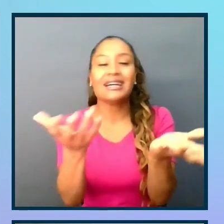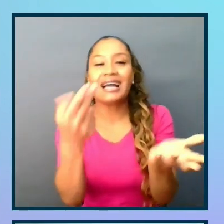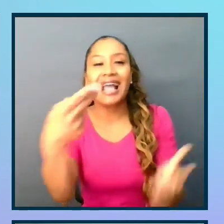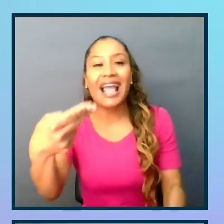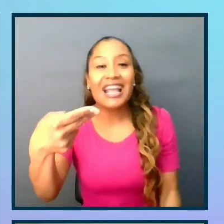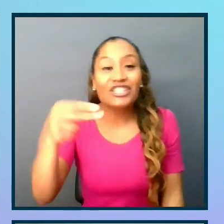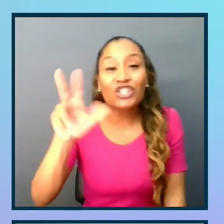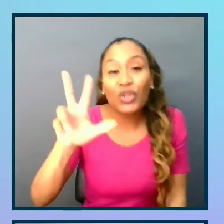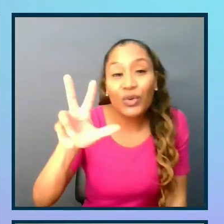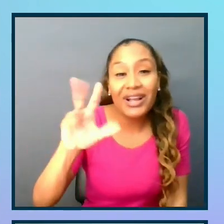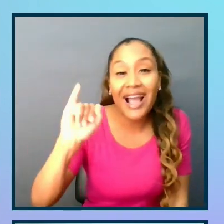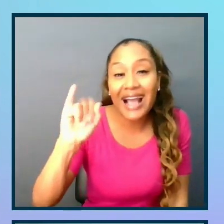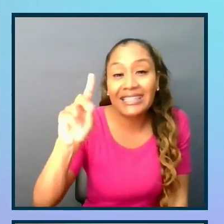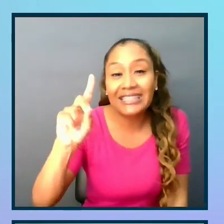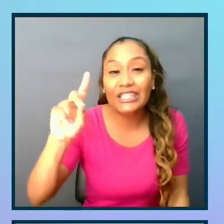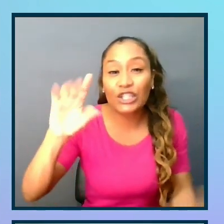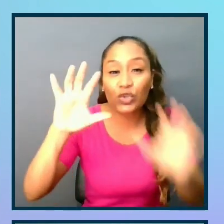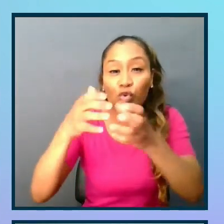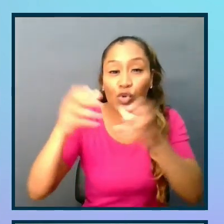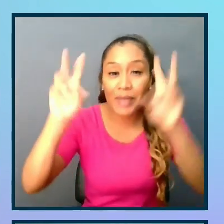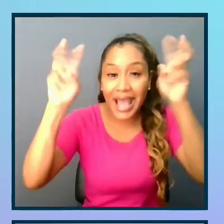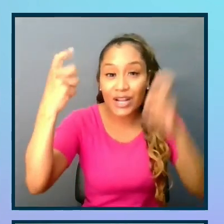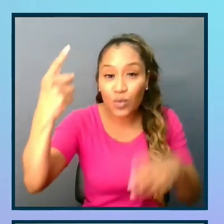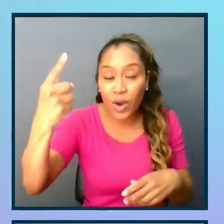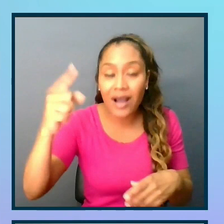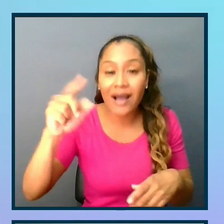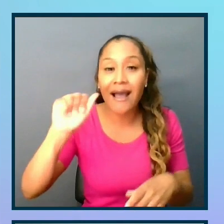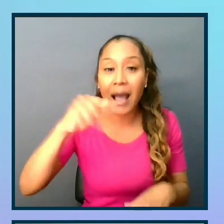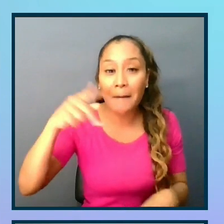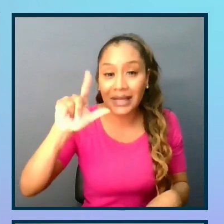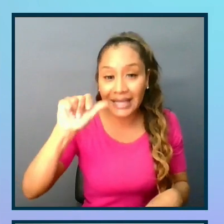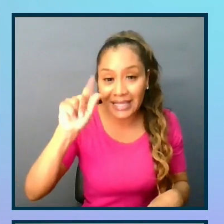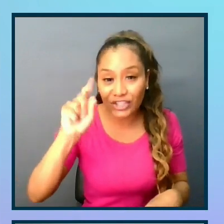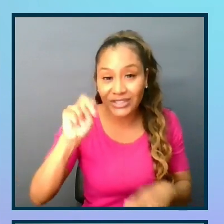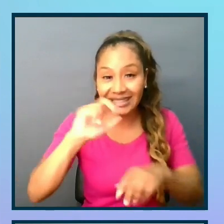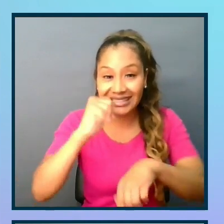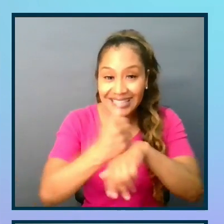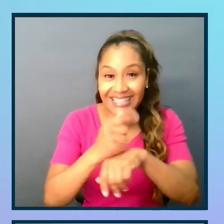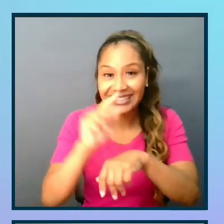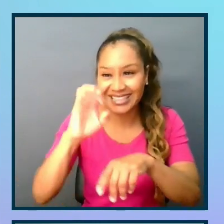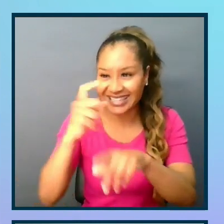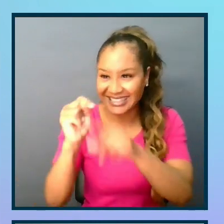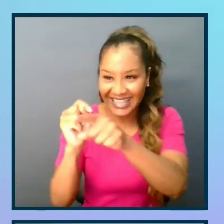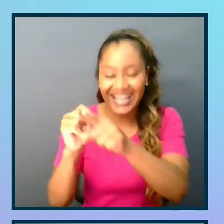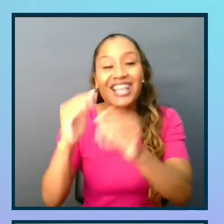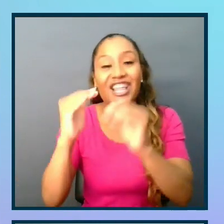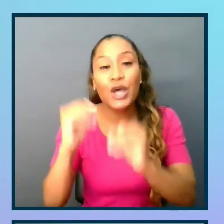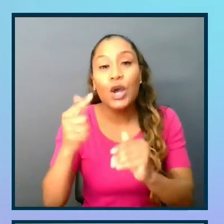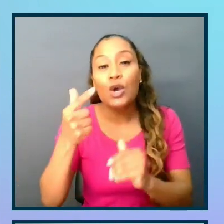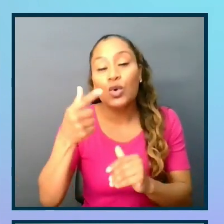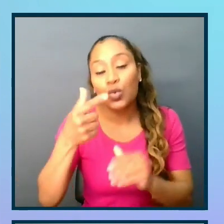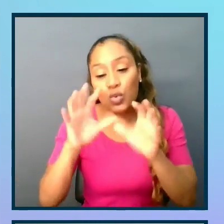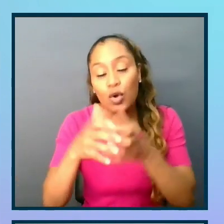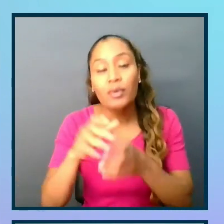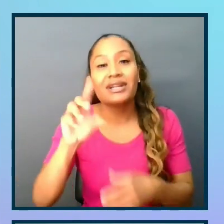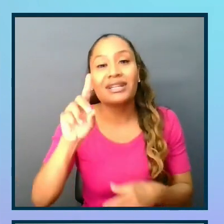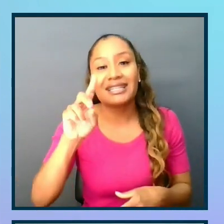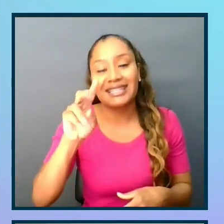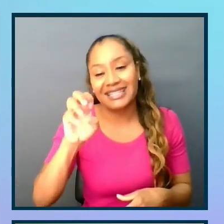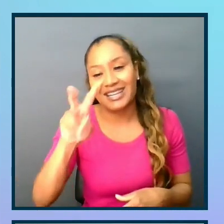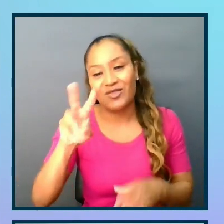H3 ID group heading 1, application settings is the text there, and then followed by the group, div role group, already labeled by group heading